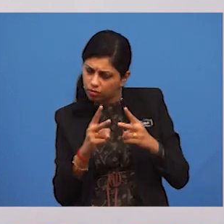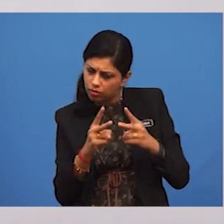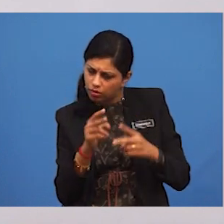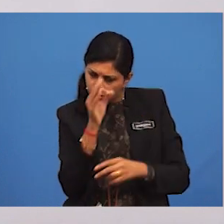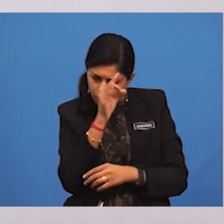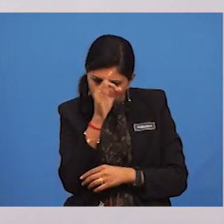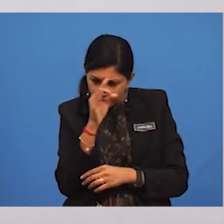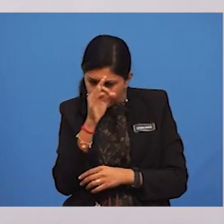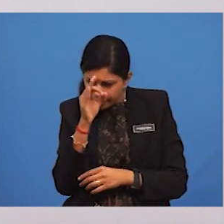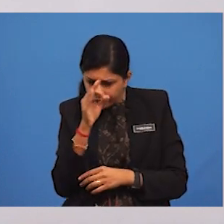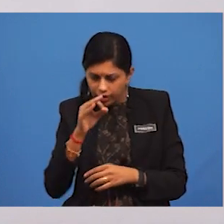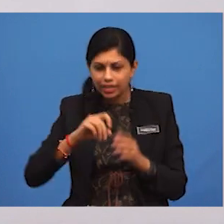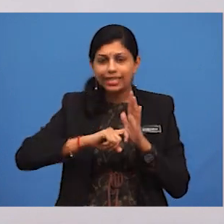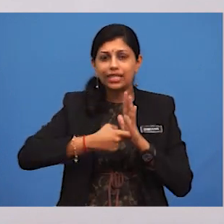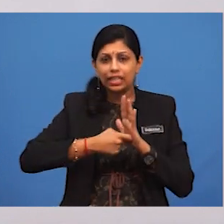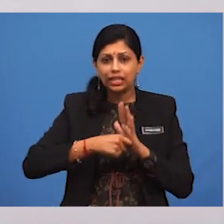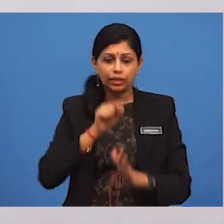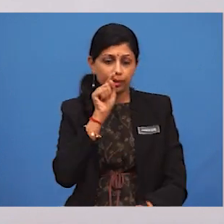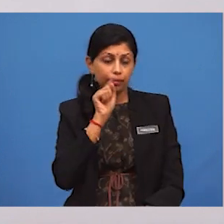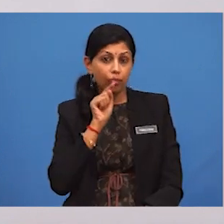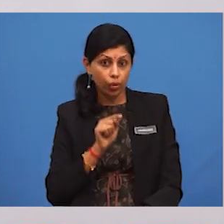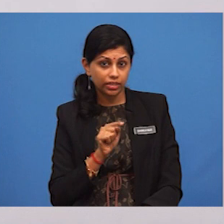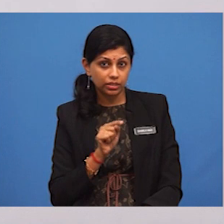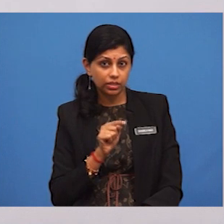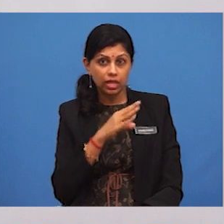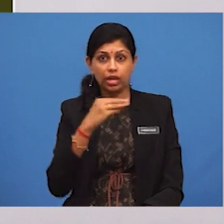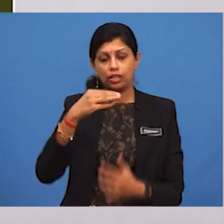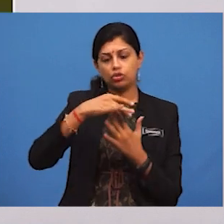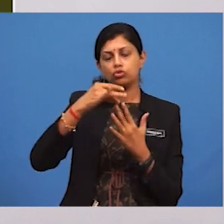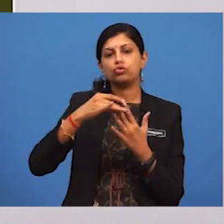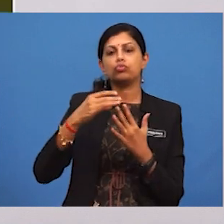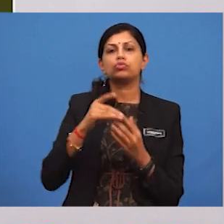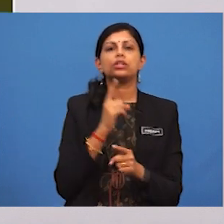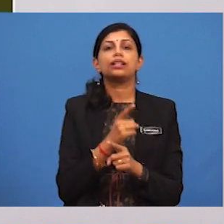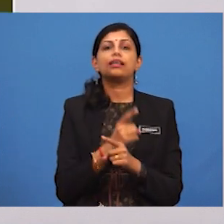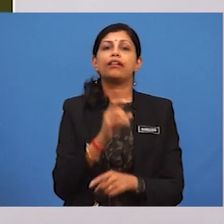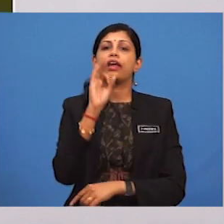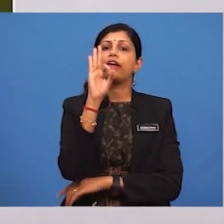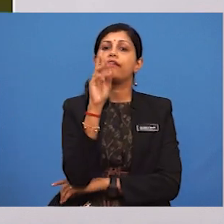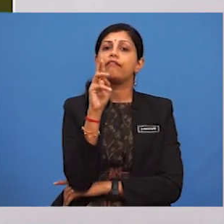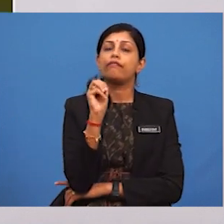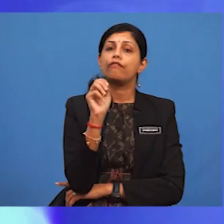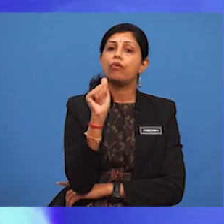identify the key points in the question, and choose the right format.